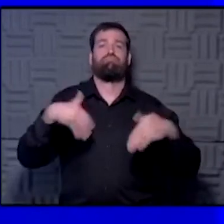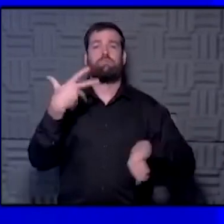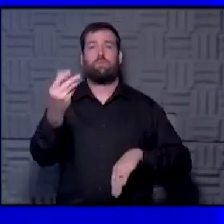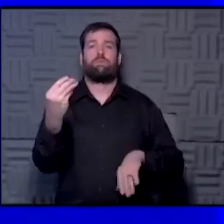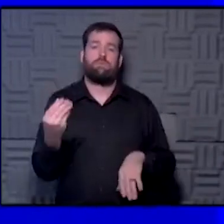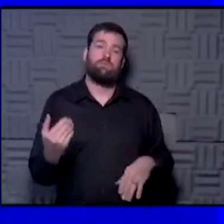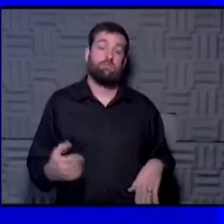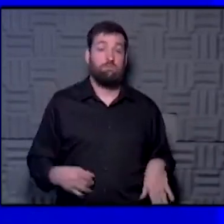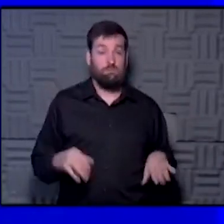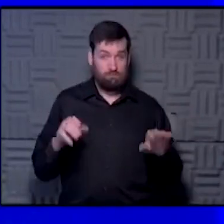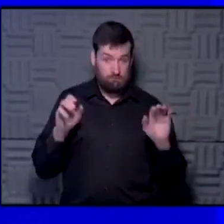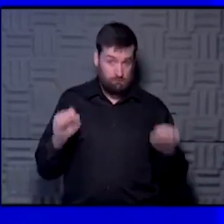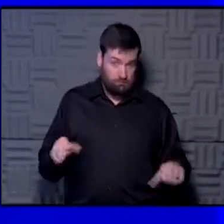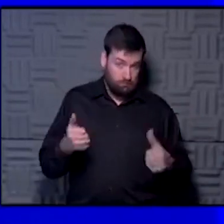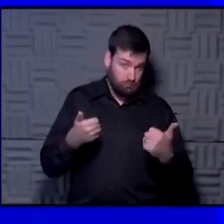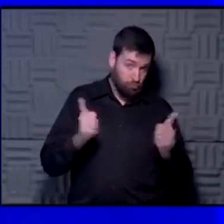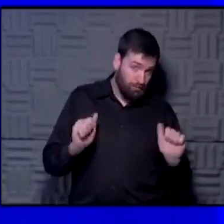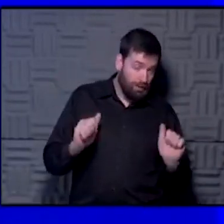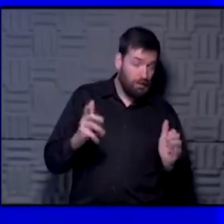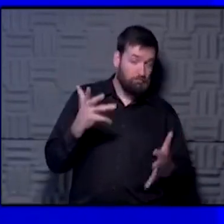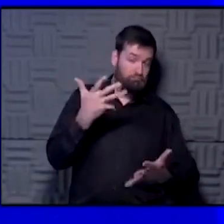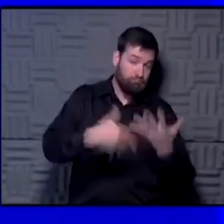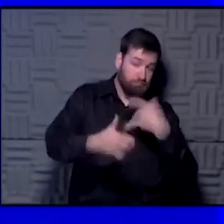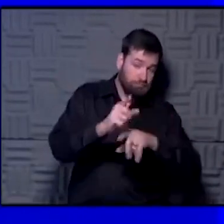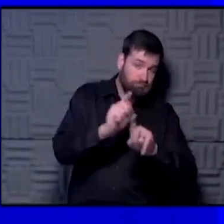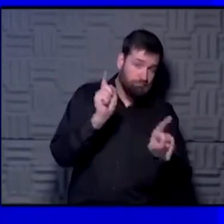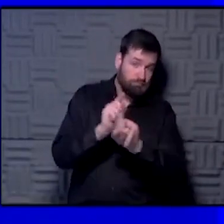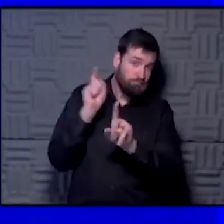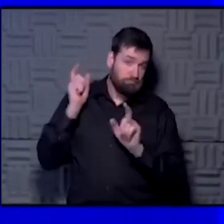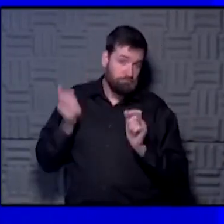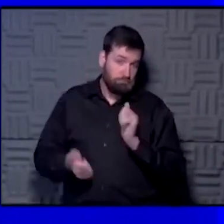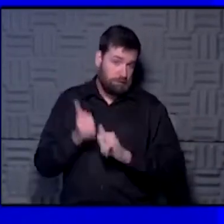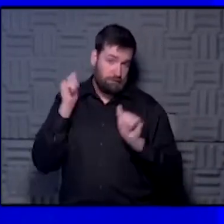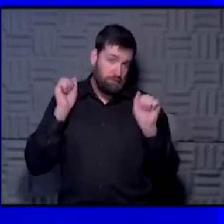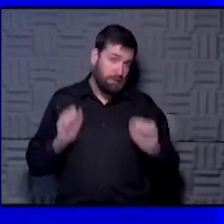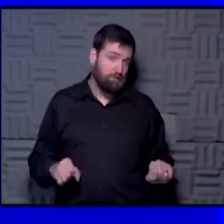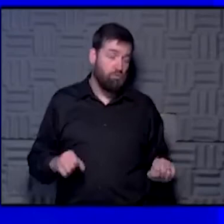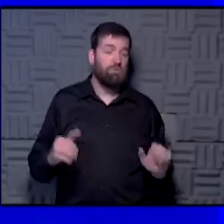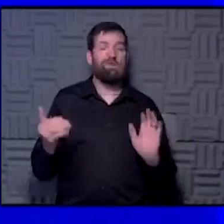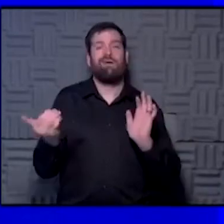especially if you can try and be distance as much as possible.